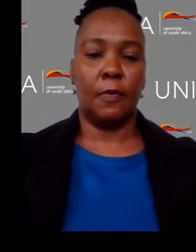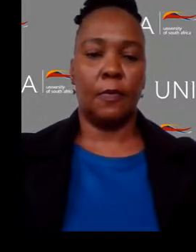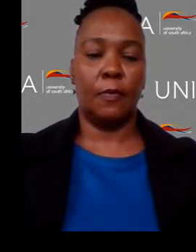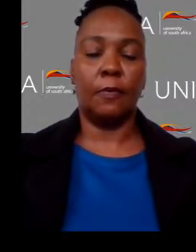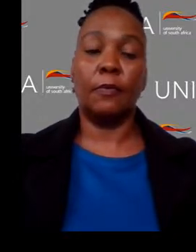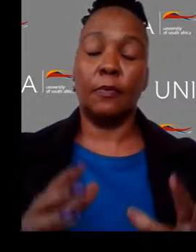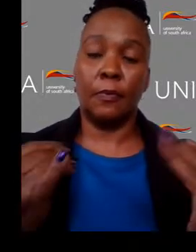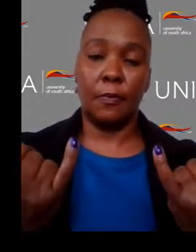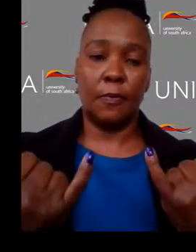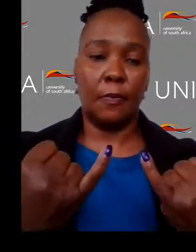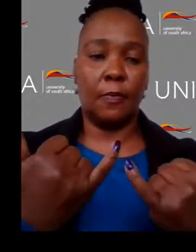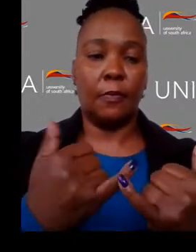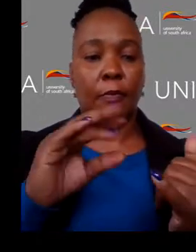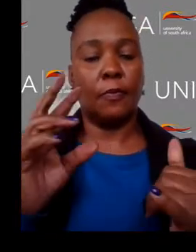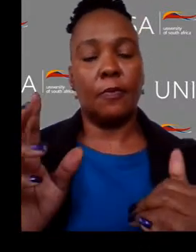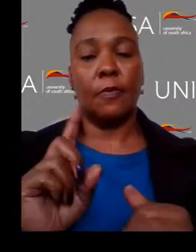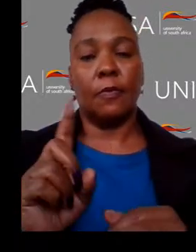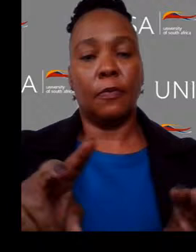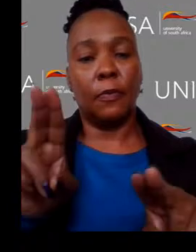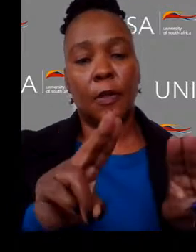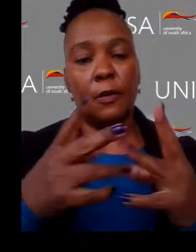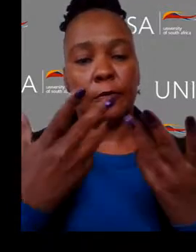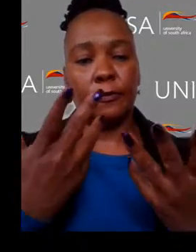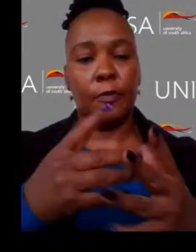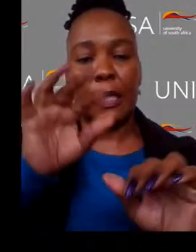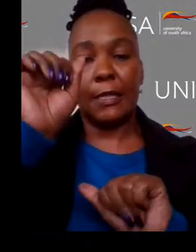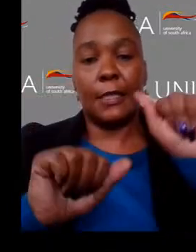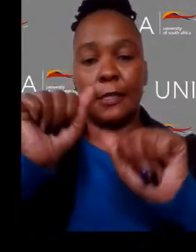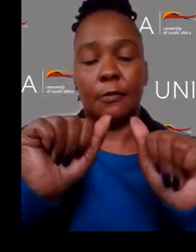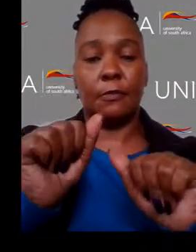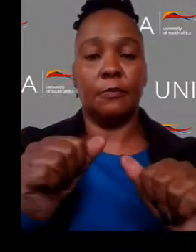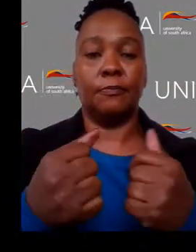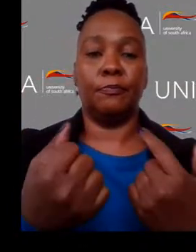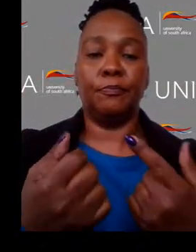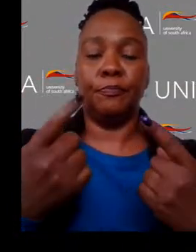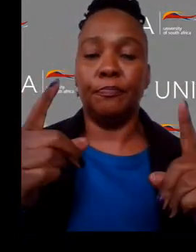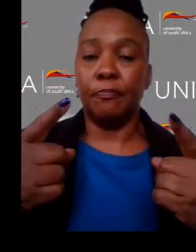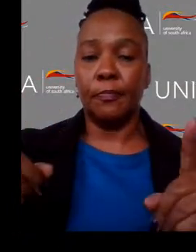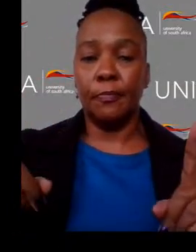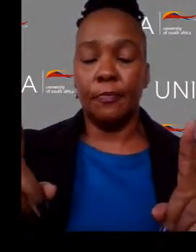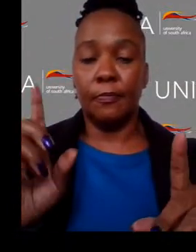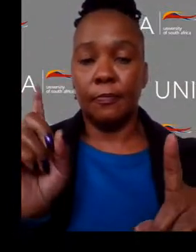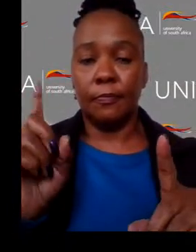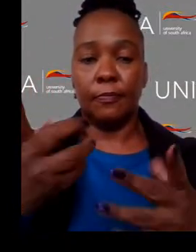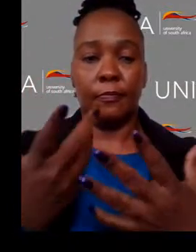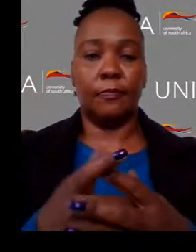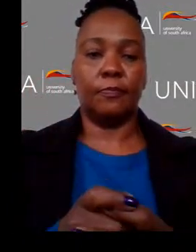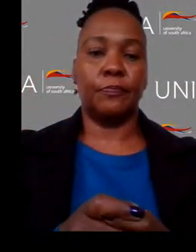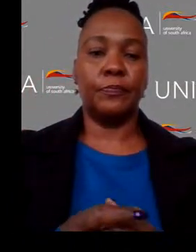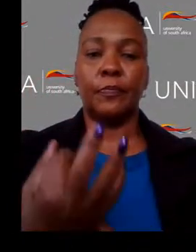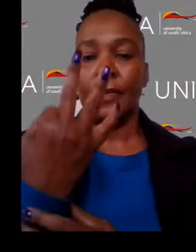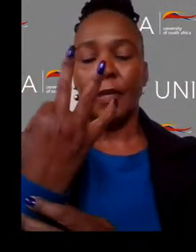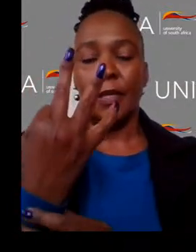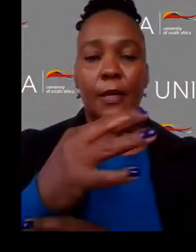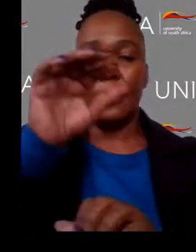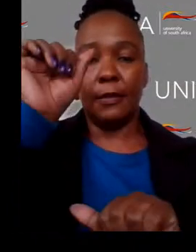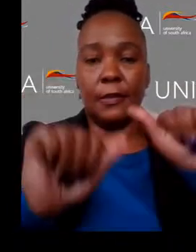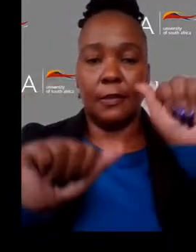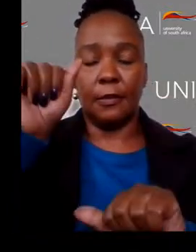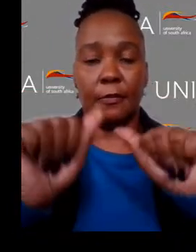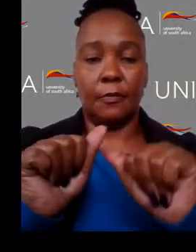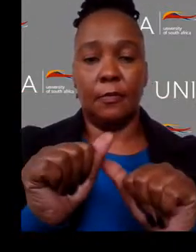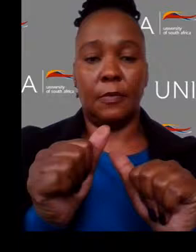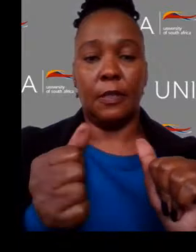Now, let's look at the assessment types. So currently, there are three main assessment types that you might find on